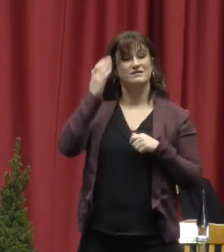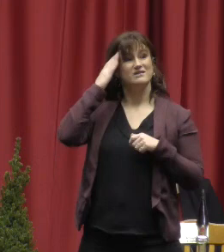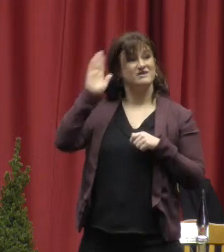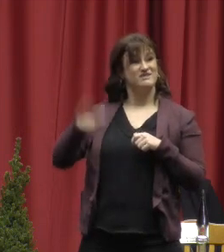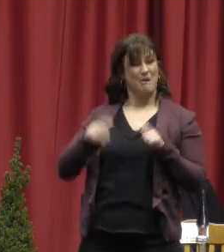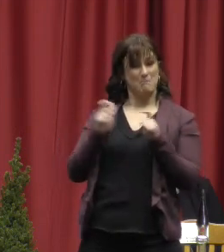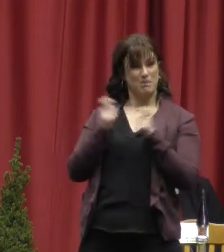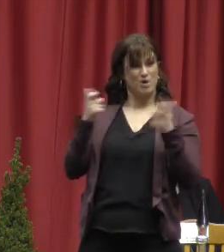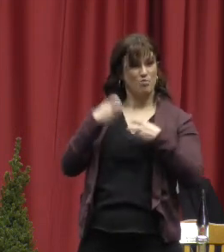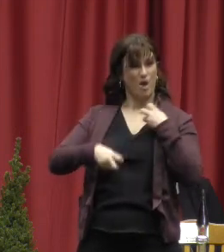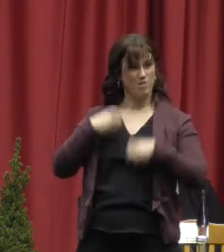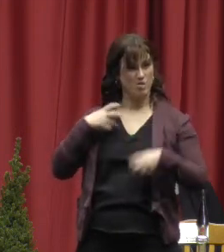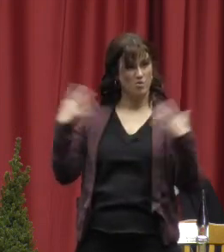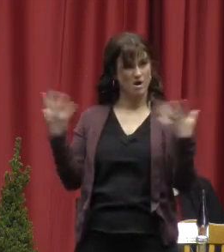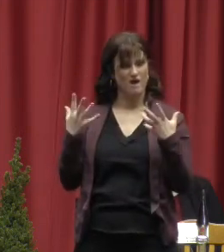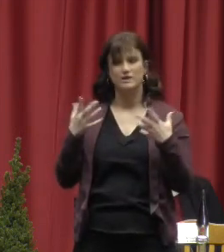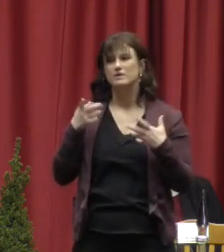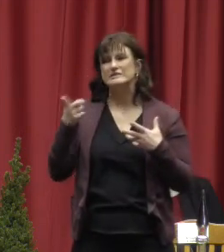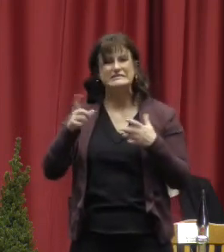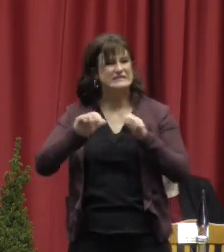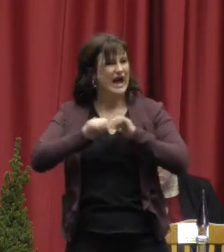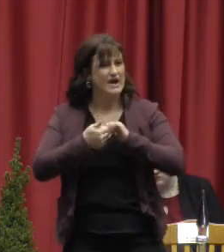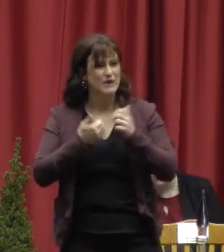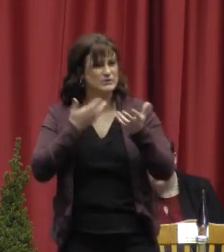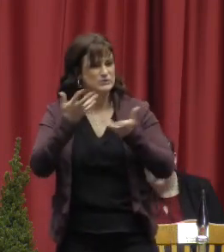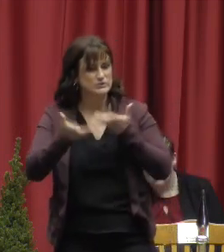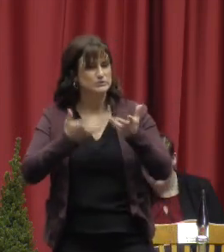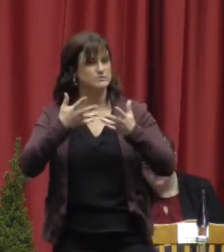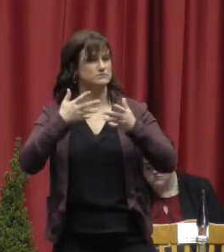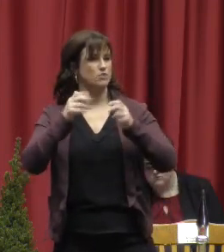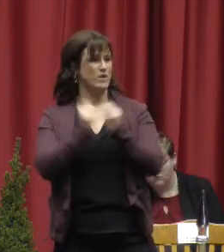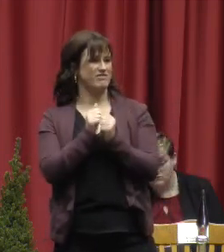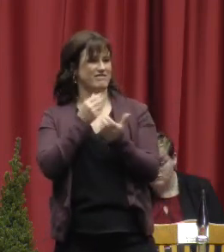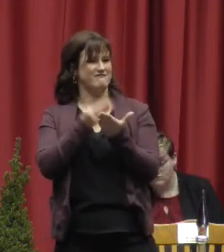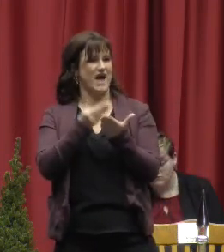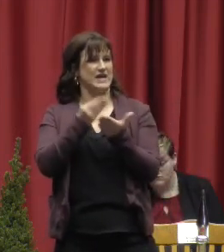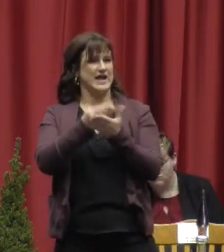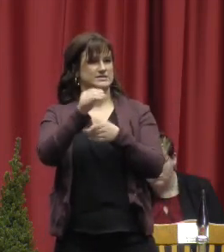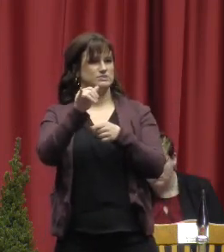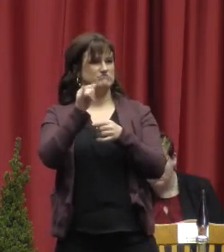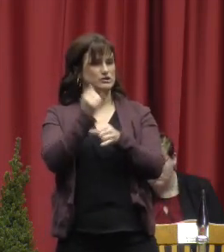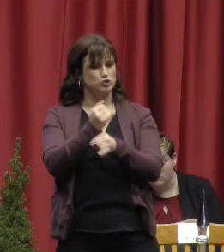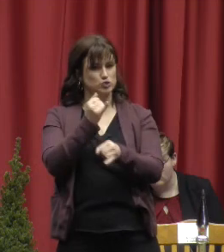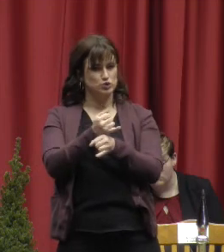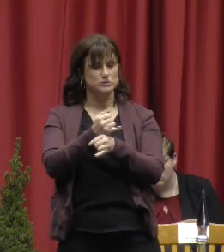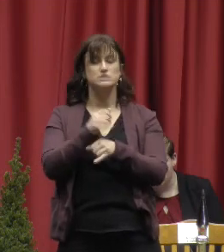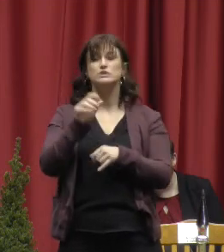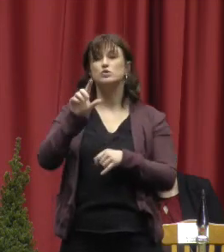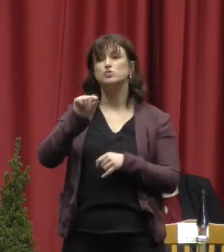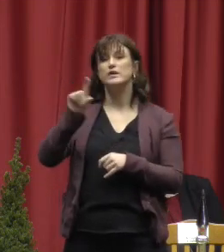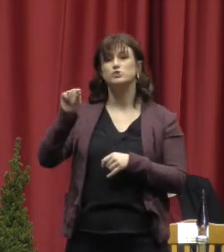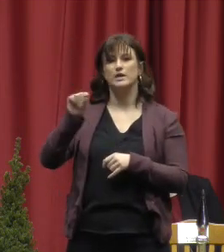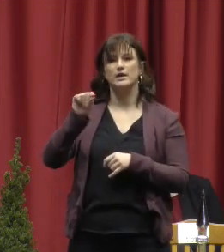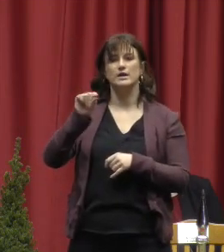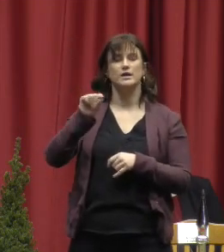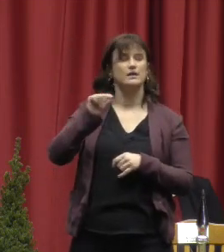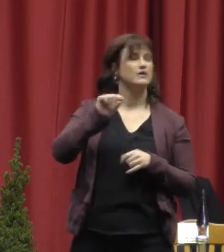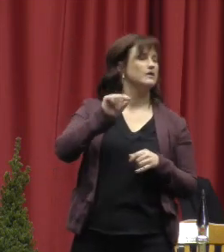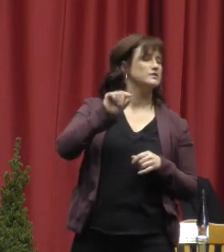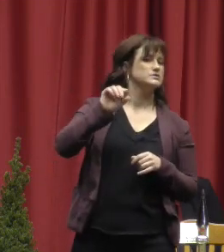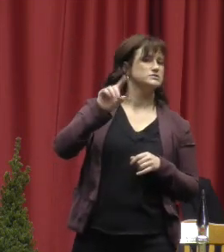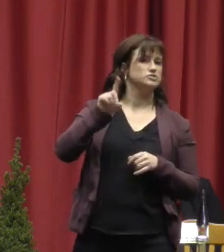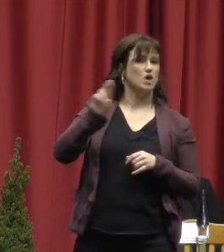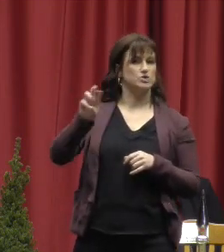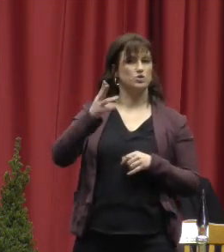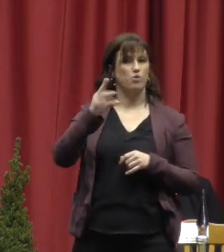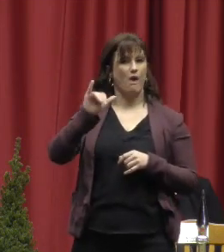navigate the intricacies of our personal finance institutions. In 2020, Dr. White lit the bat signal, asking who would